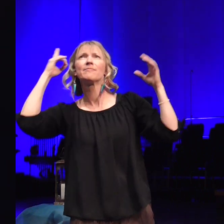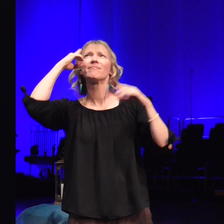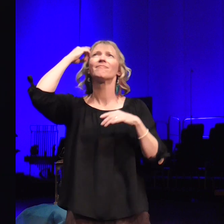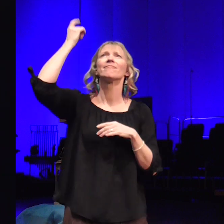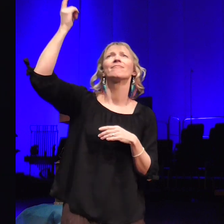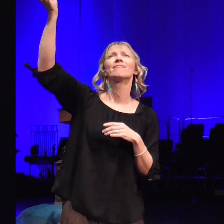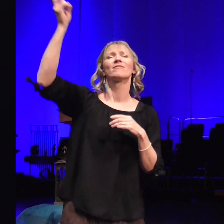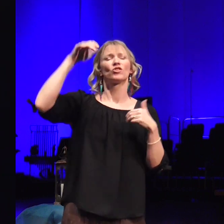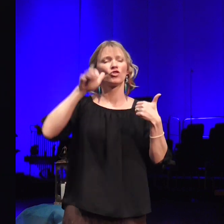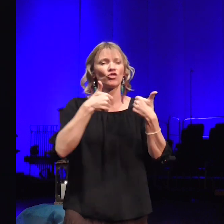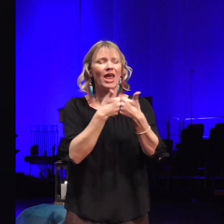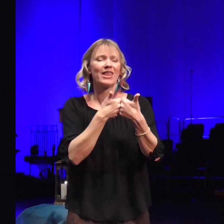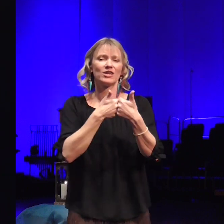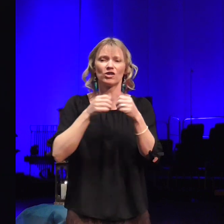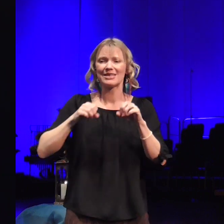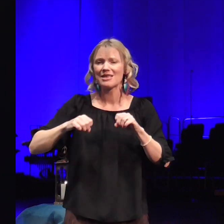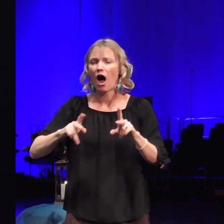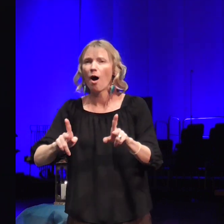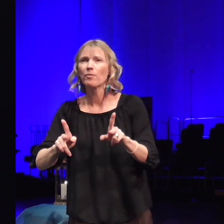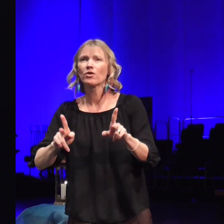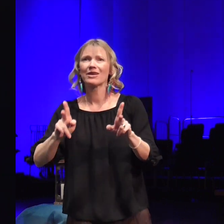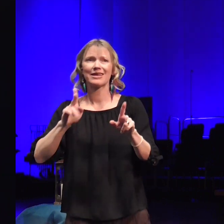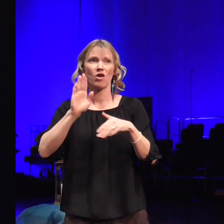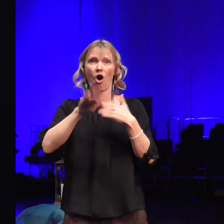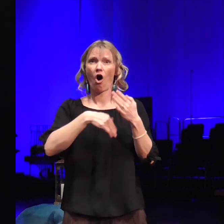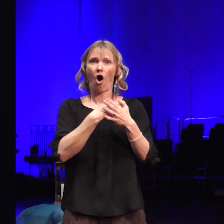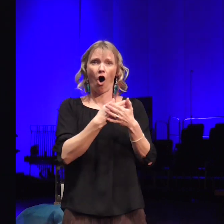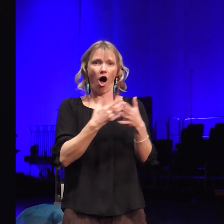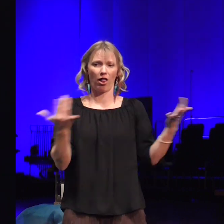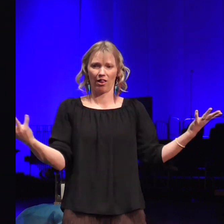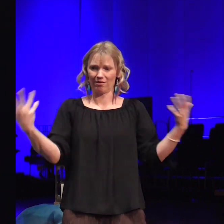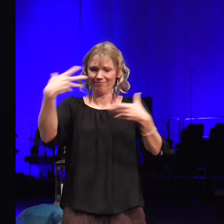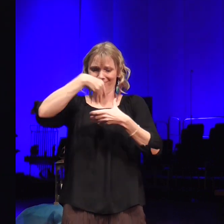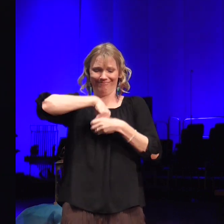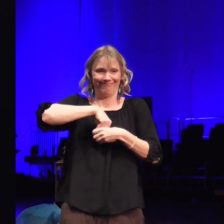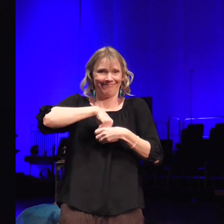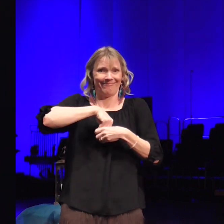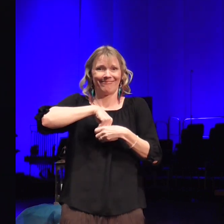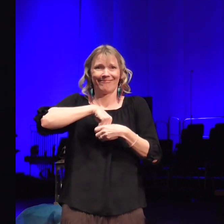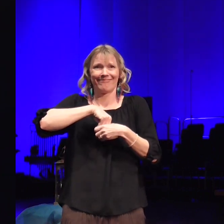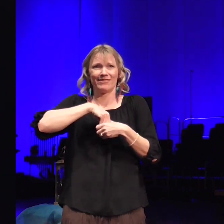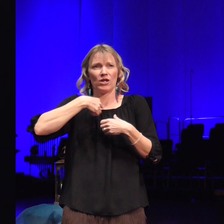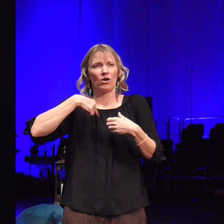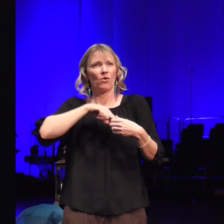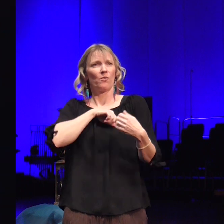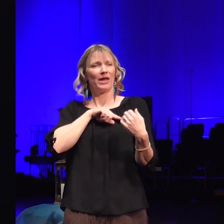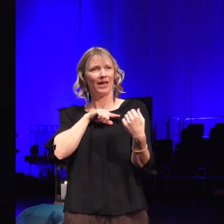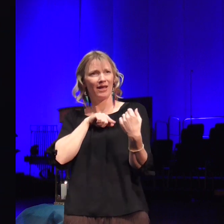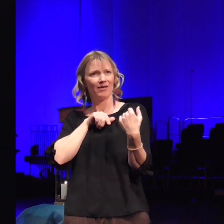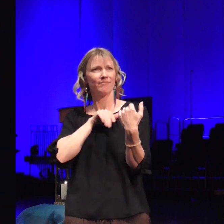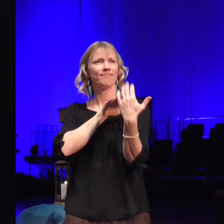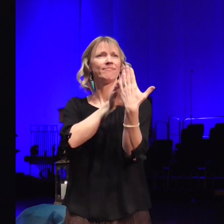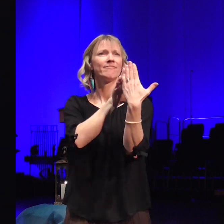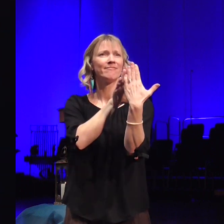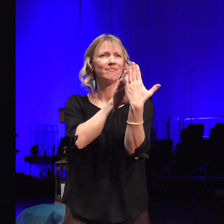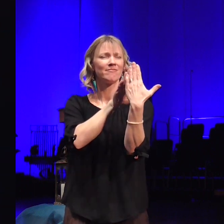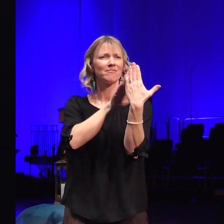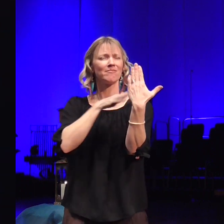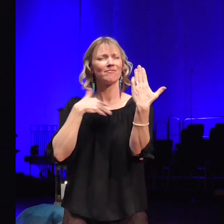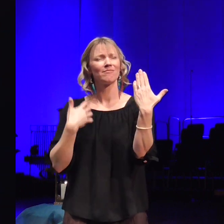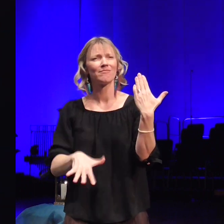and opportunities, all of it. We meet with this